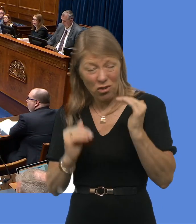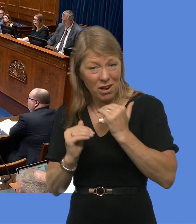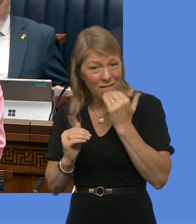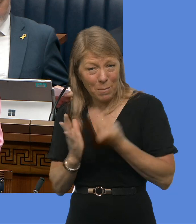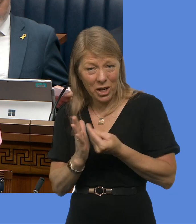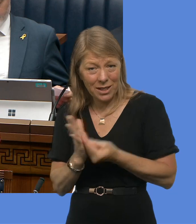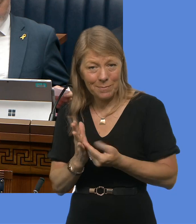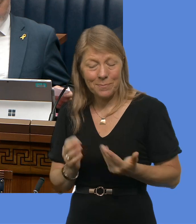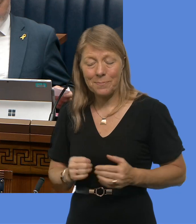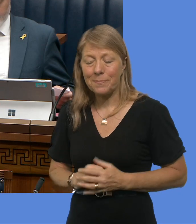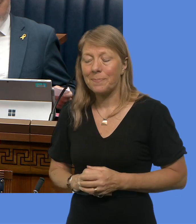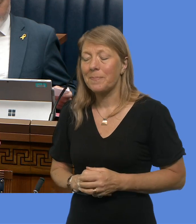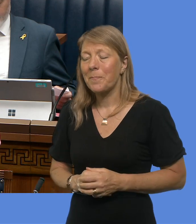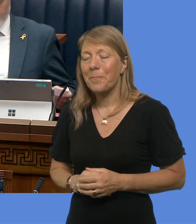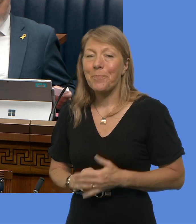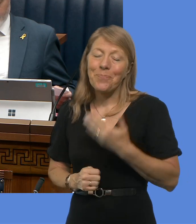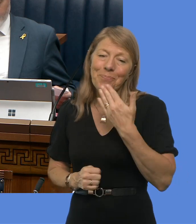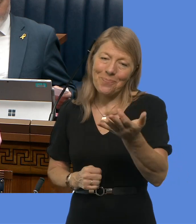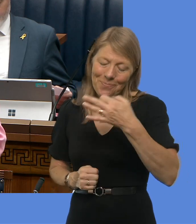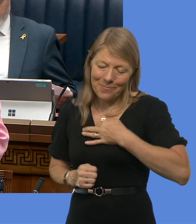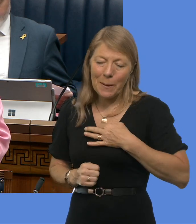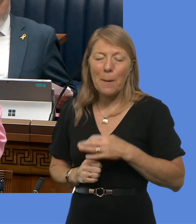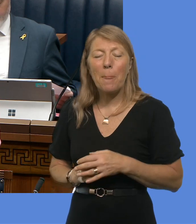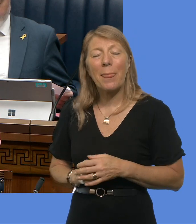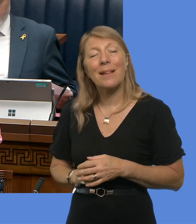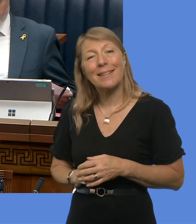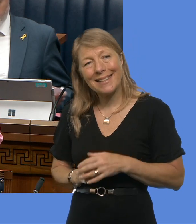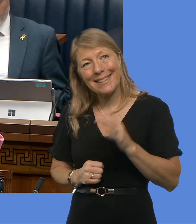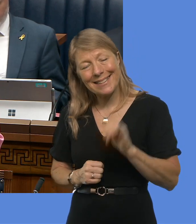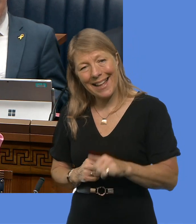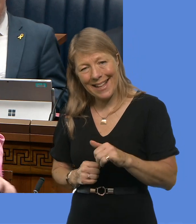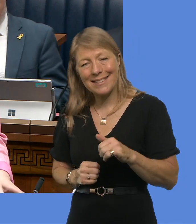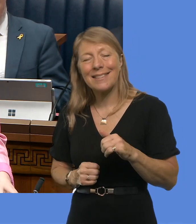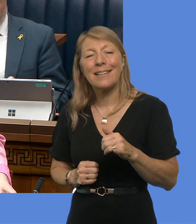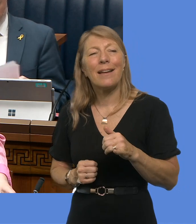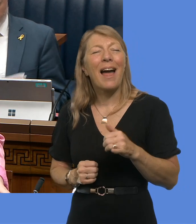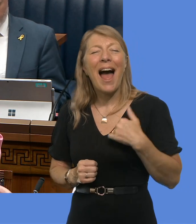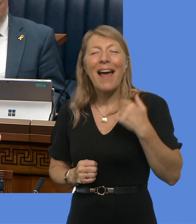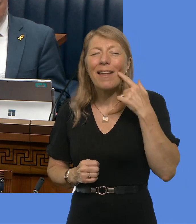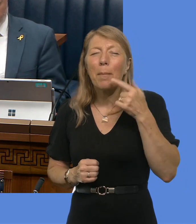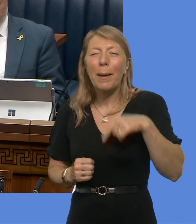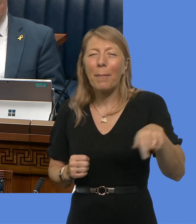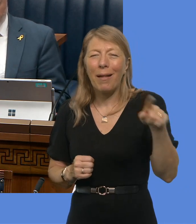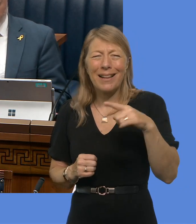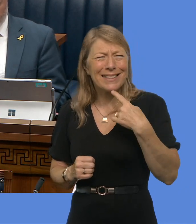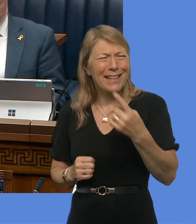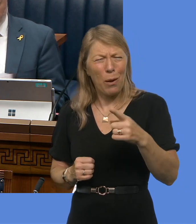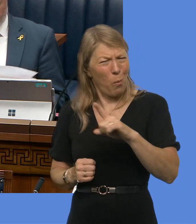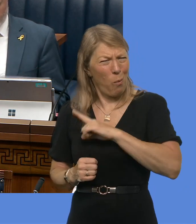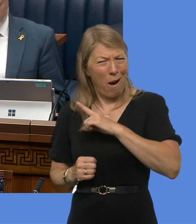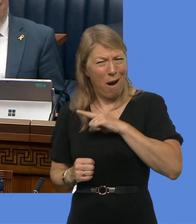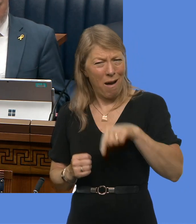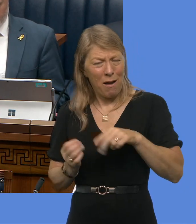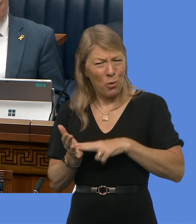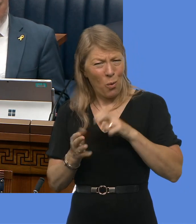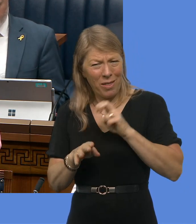thank the member for his question, and of course many people sometimes they do ask why it is that we have such demands on public sector funding,